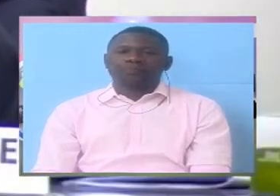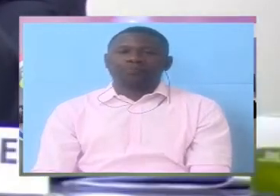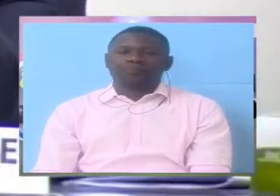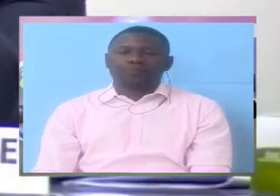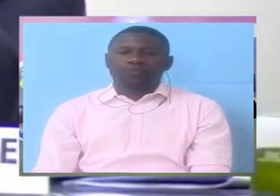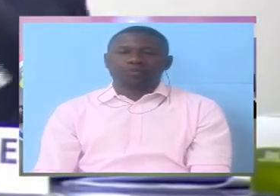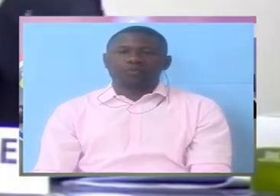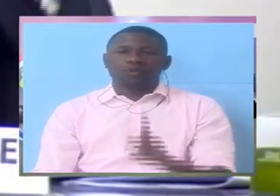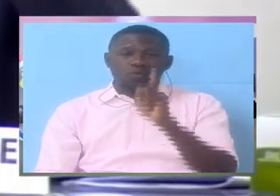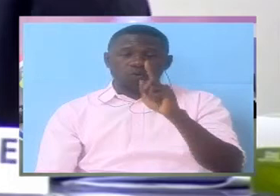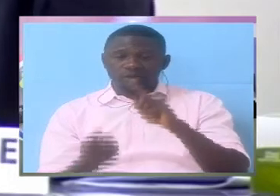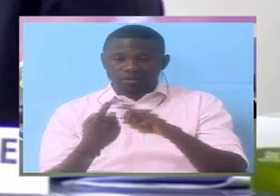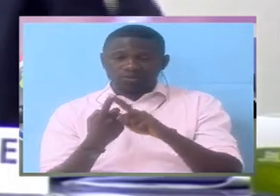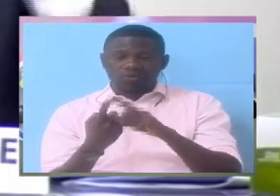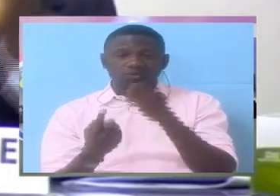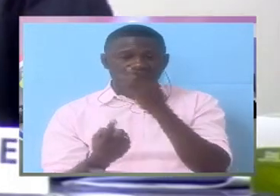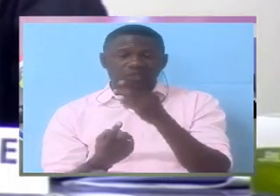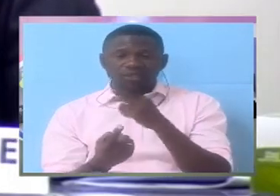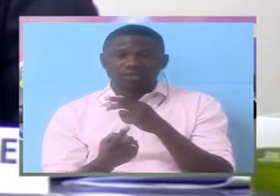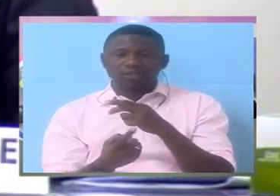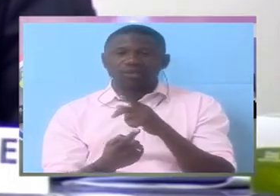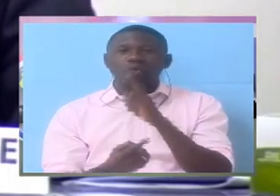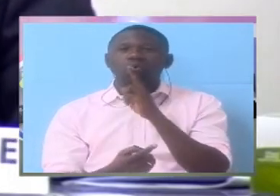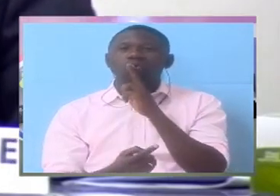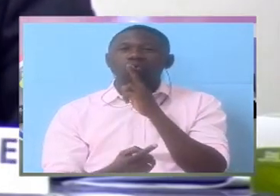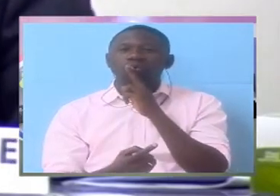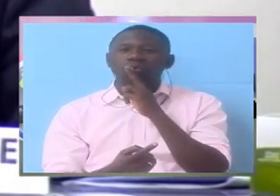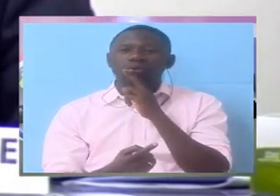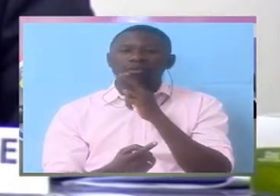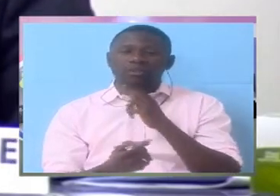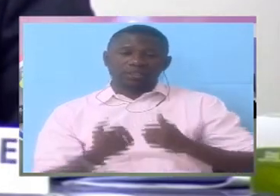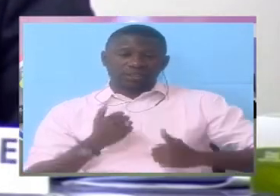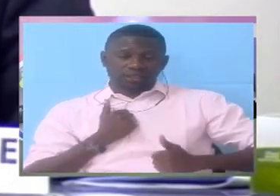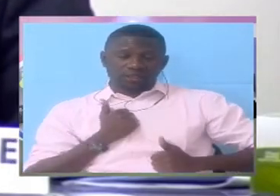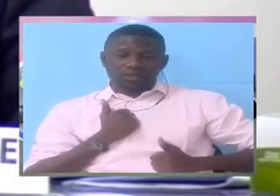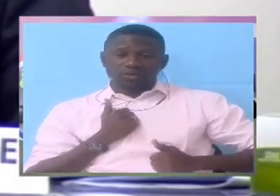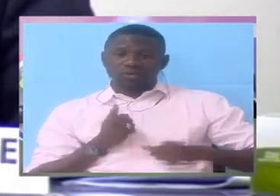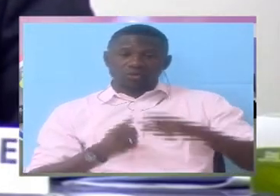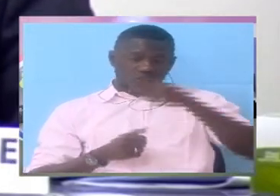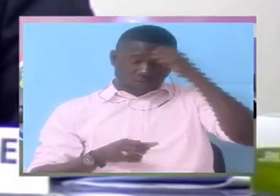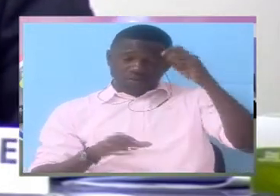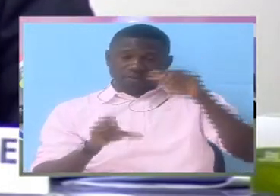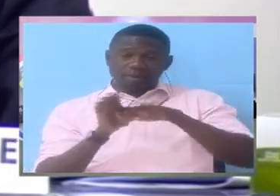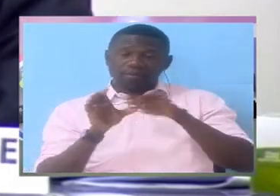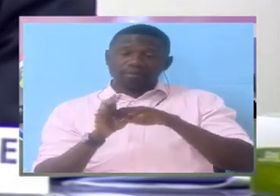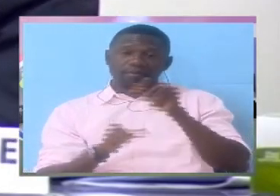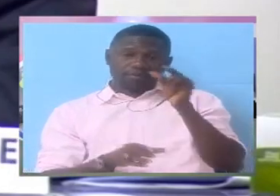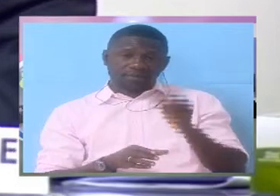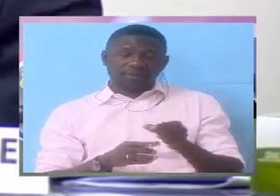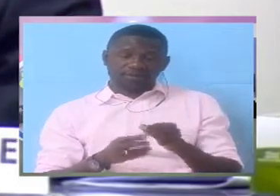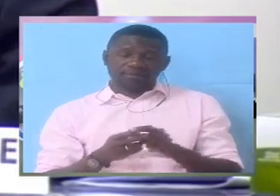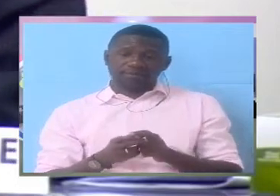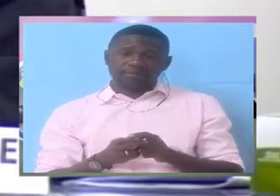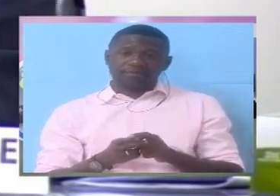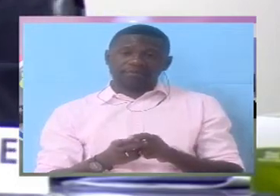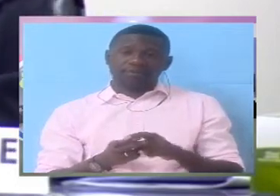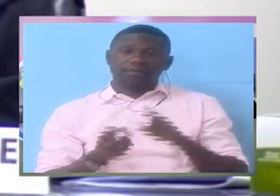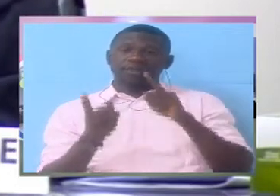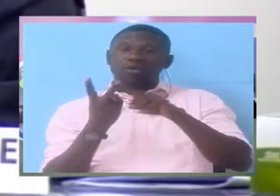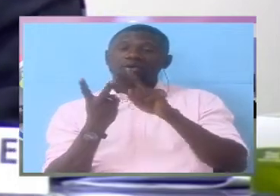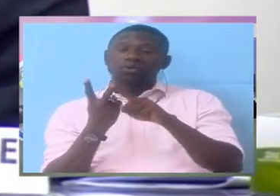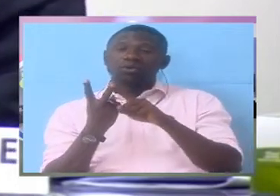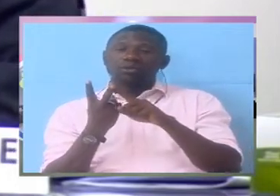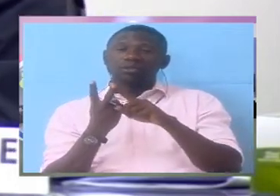One killing. You said was security agents killing iko wala mi ke munafane men wala mtanko bunda do kulalti The other is